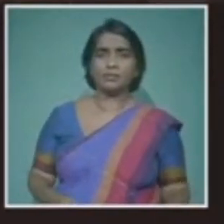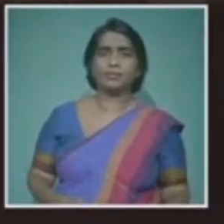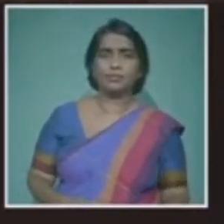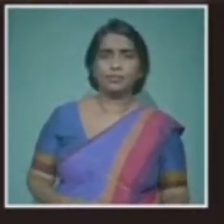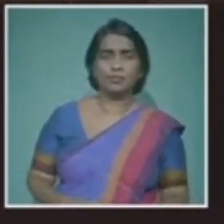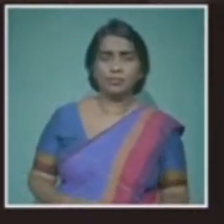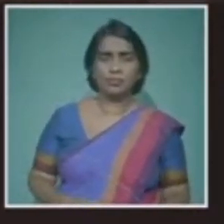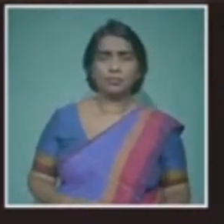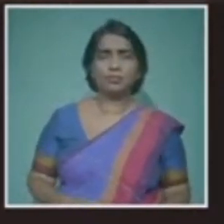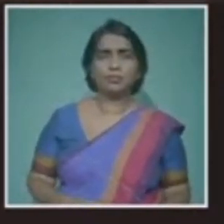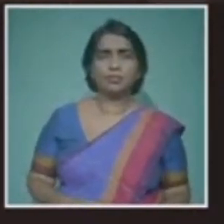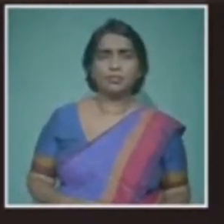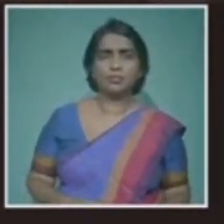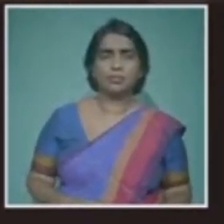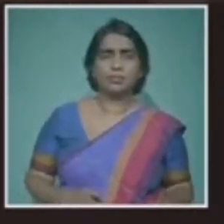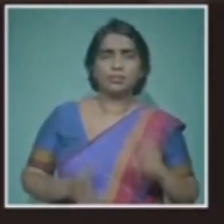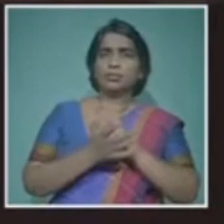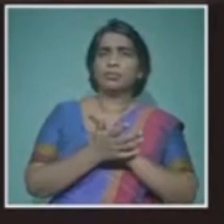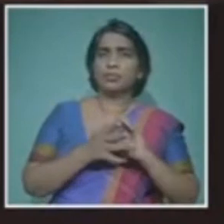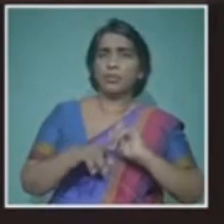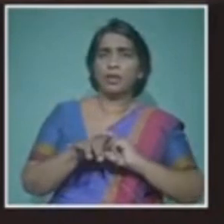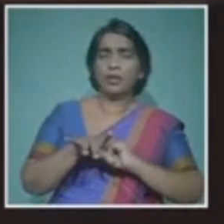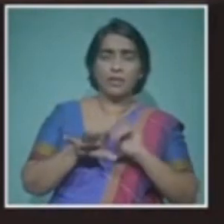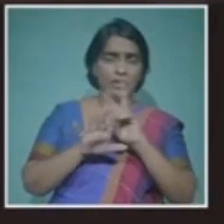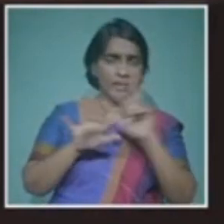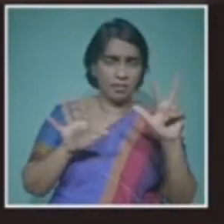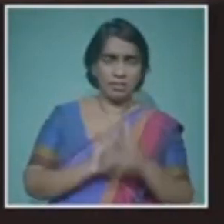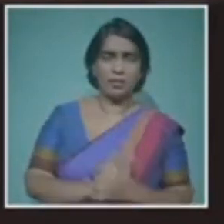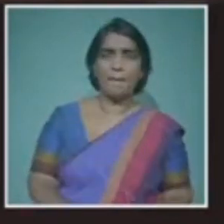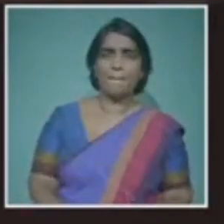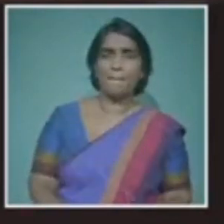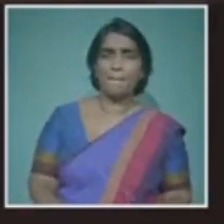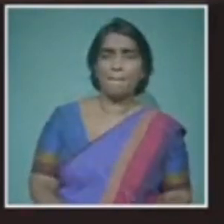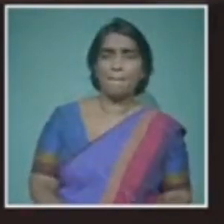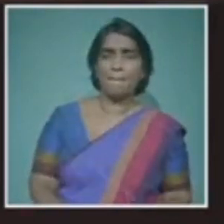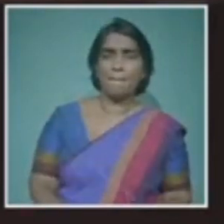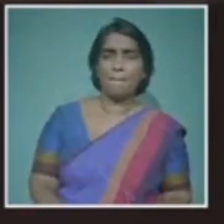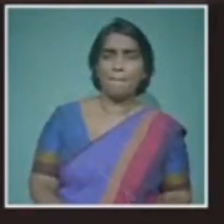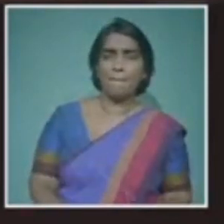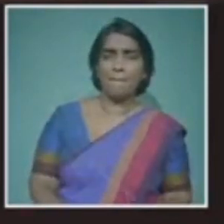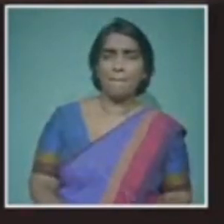Thank you. Honorable Charles Nirmalanathan, you have 18 minutes. Andre